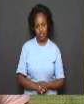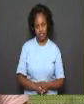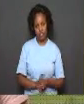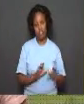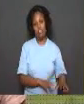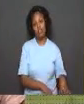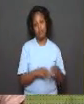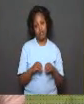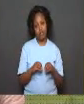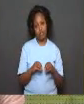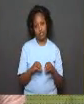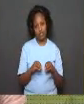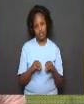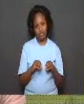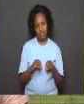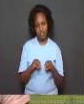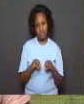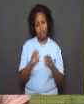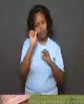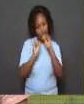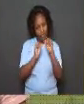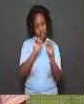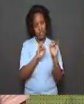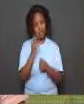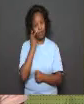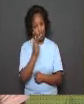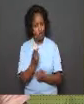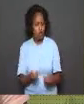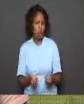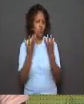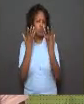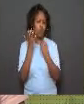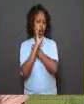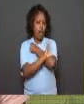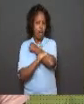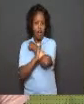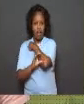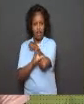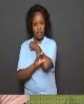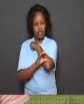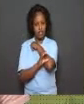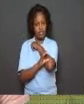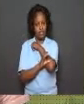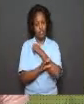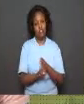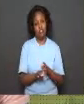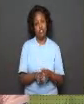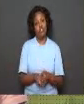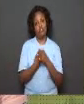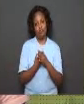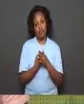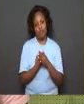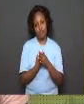Students, over the course of history, many countries started to view the